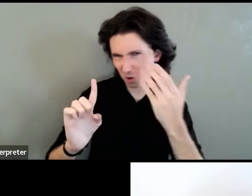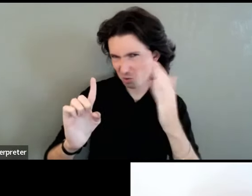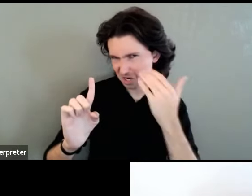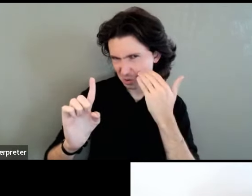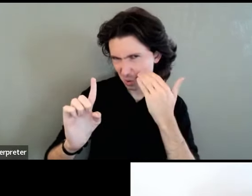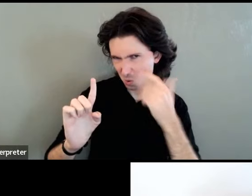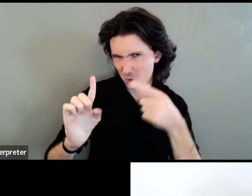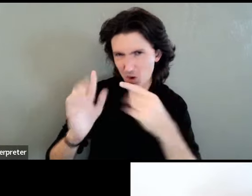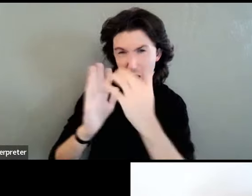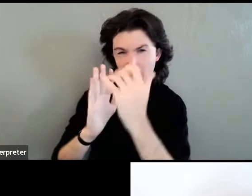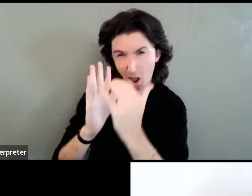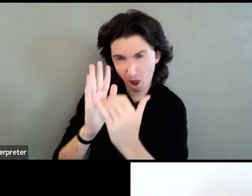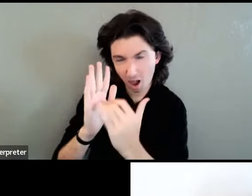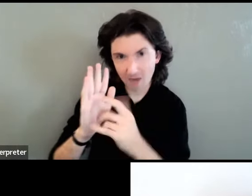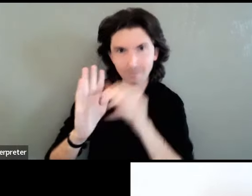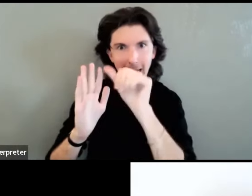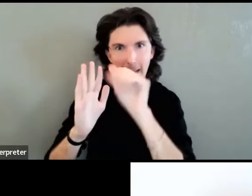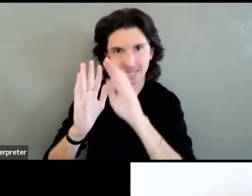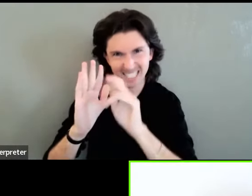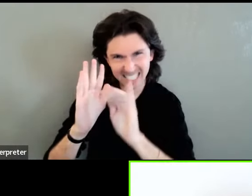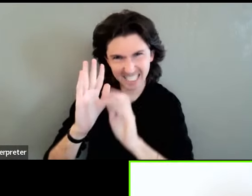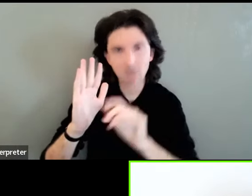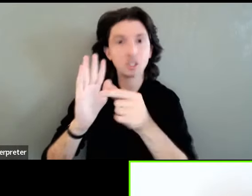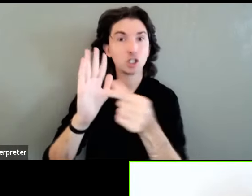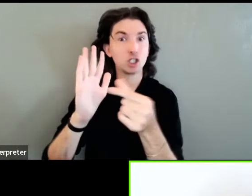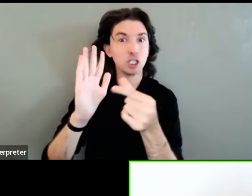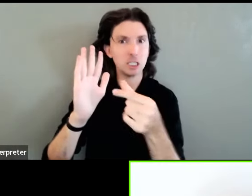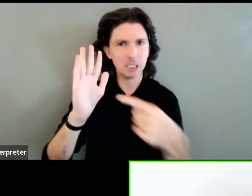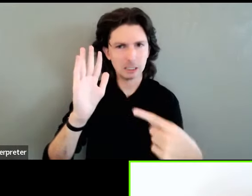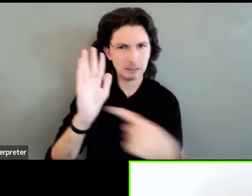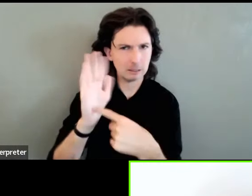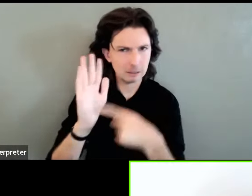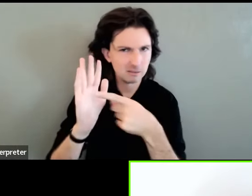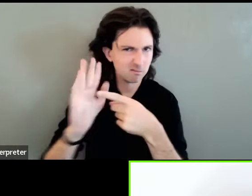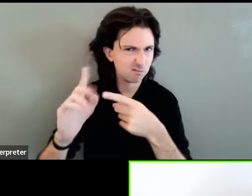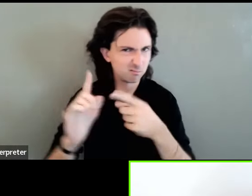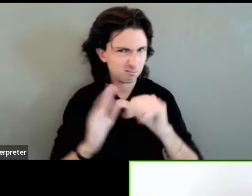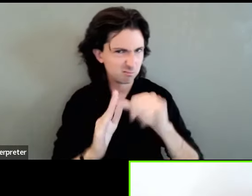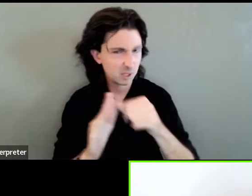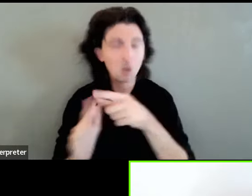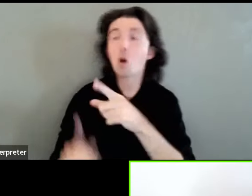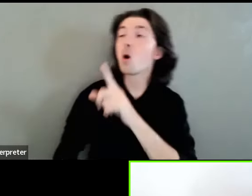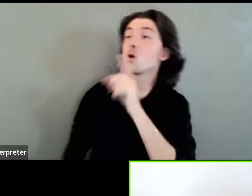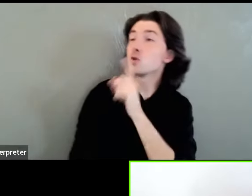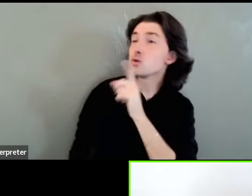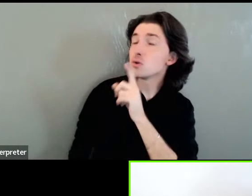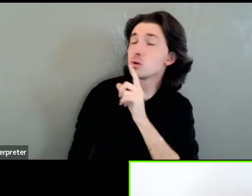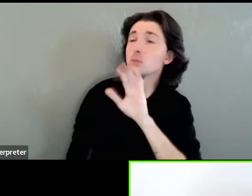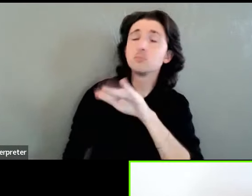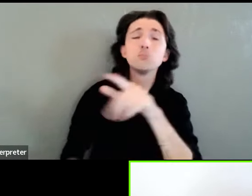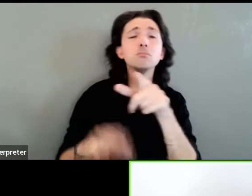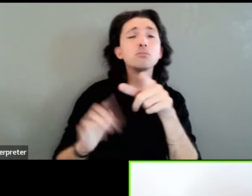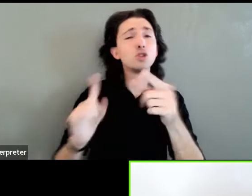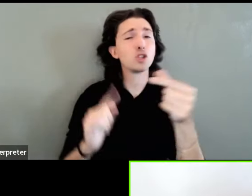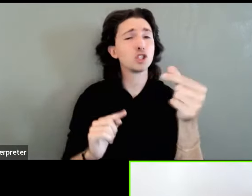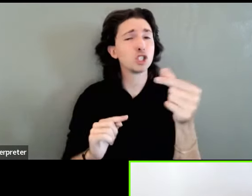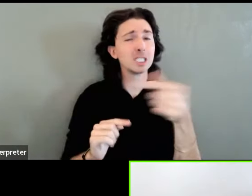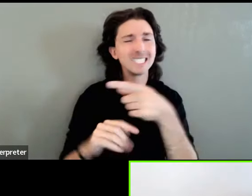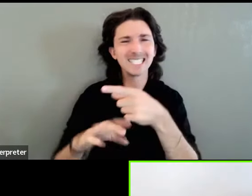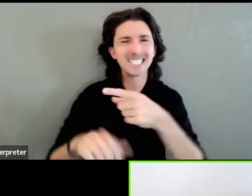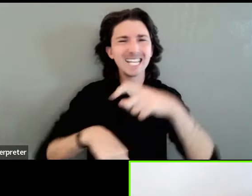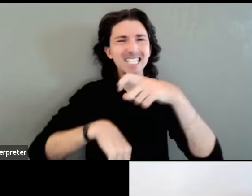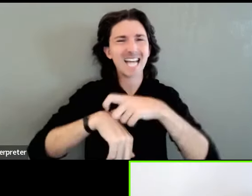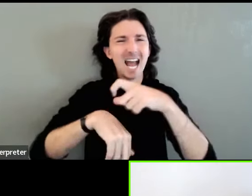good to reinforce. Definitely, great point. So the Exhibit G is the timesheet for principal performers.